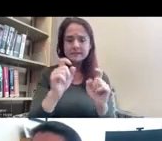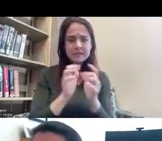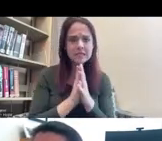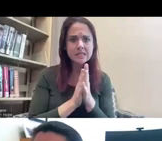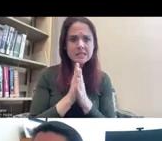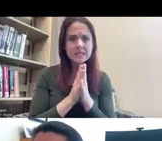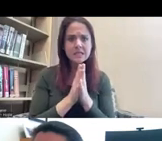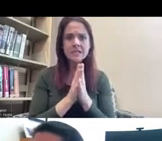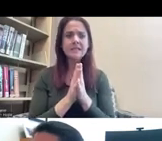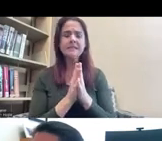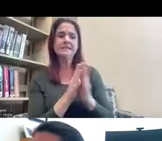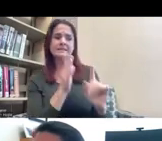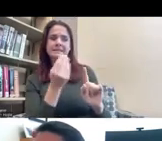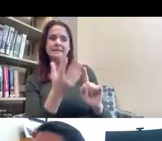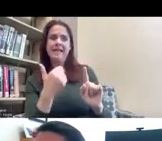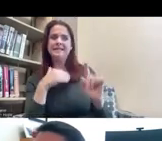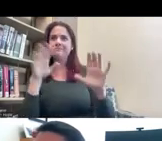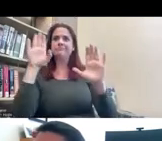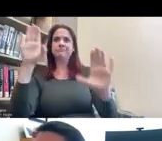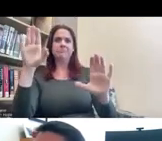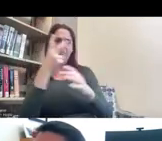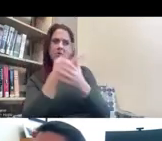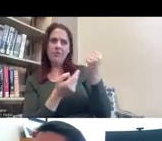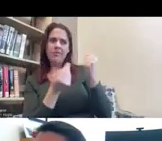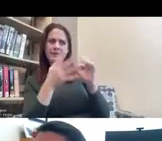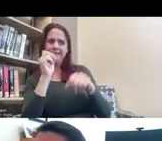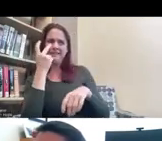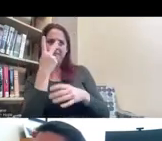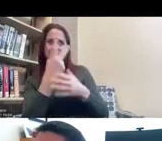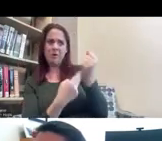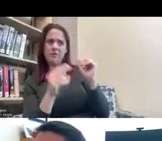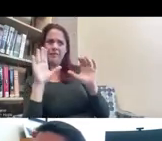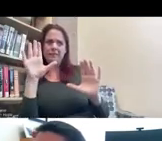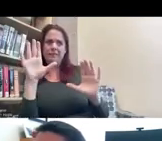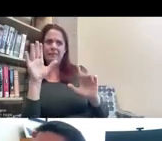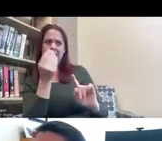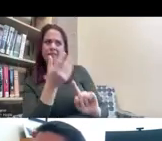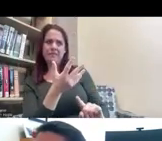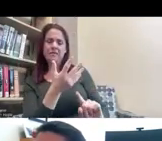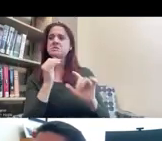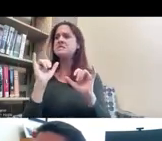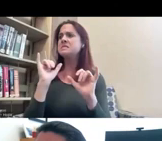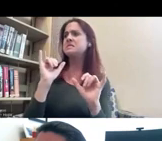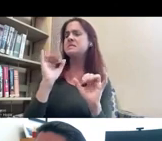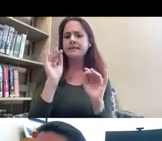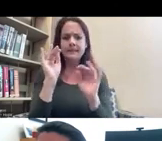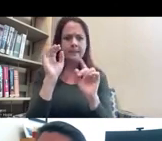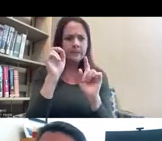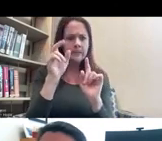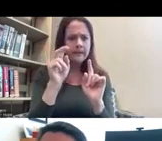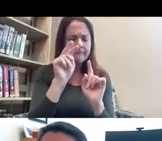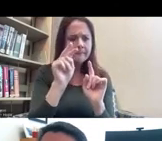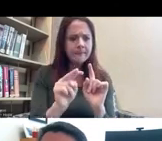It has the side slide as well. Okay, so let me just...